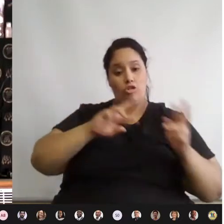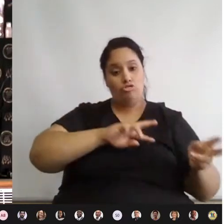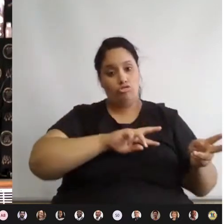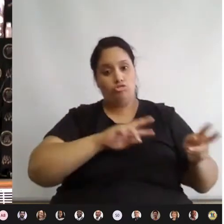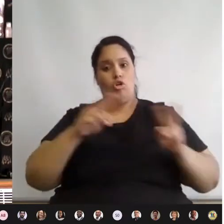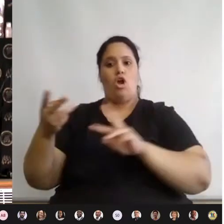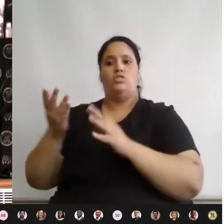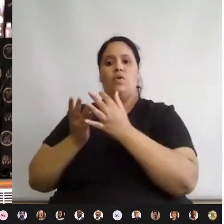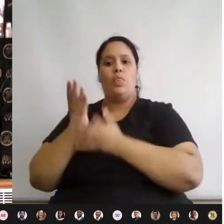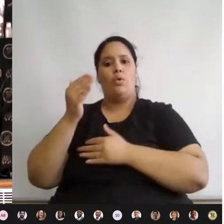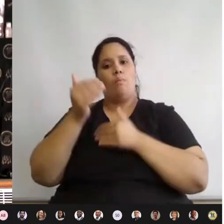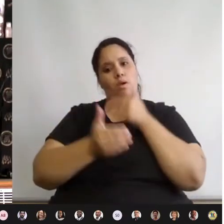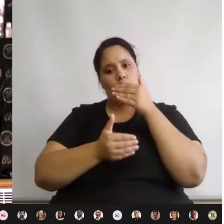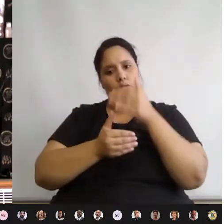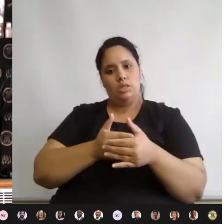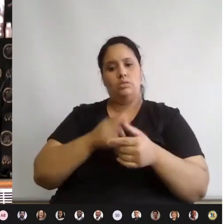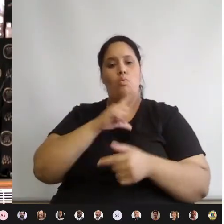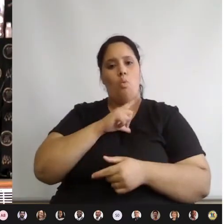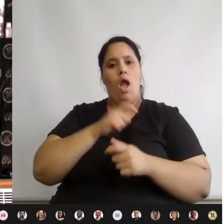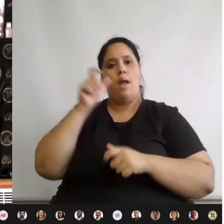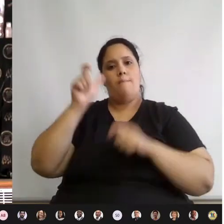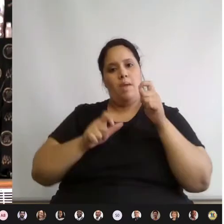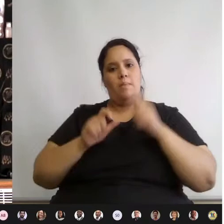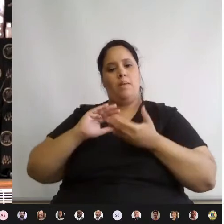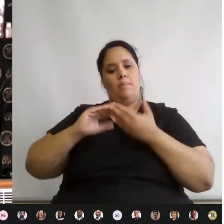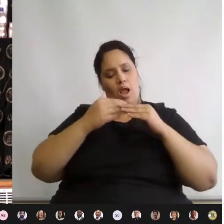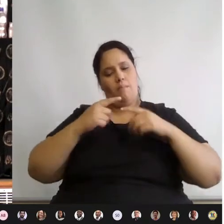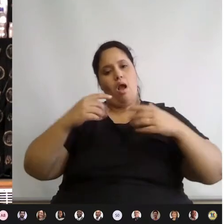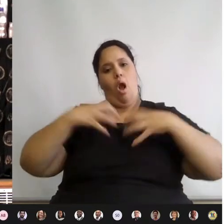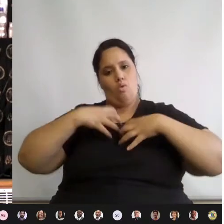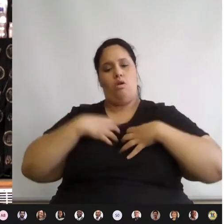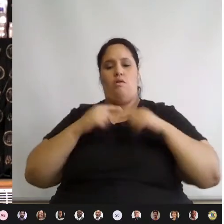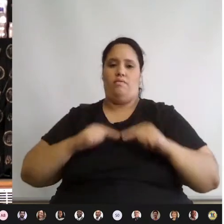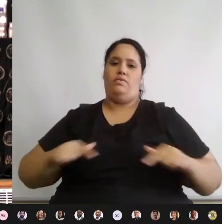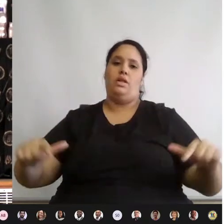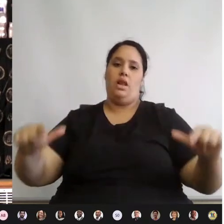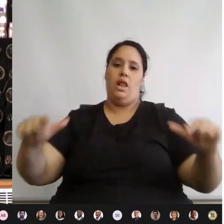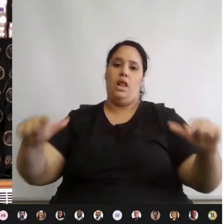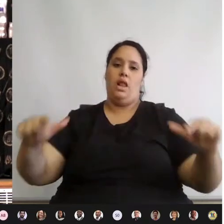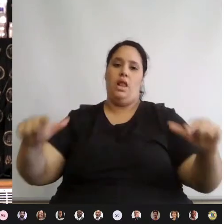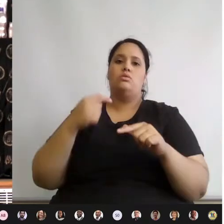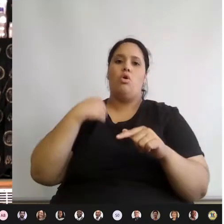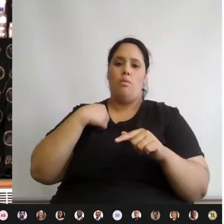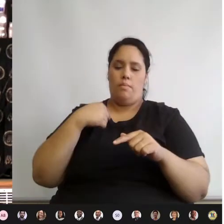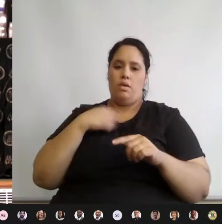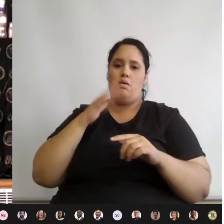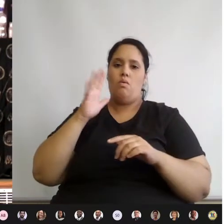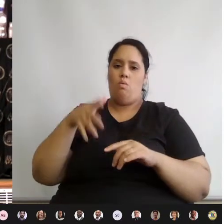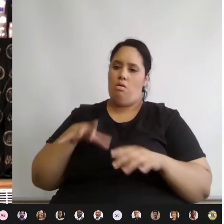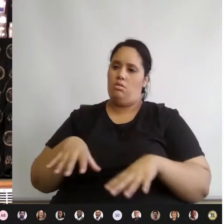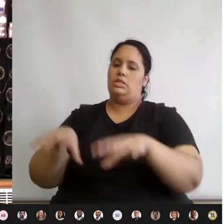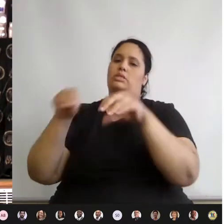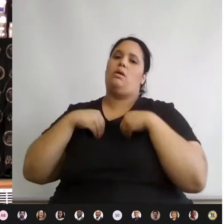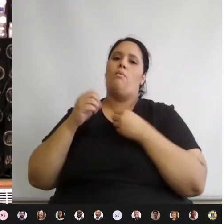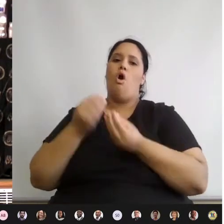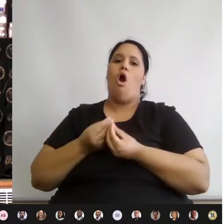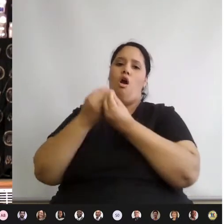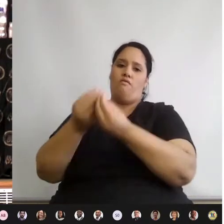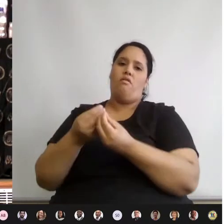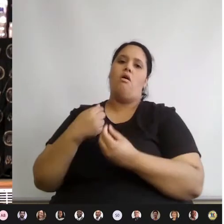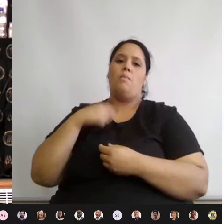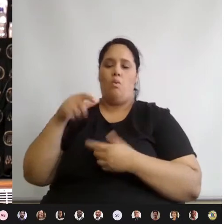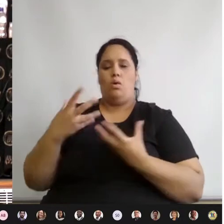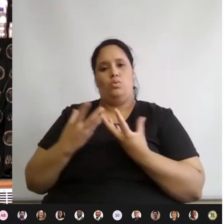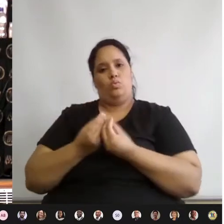through a process so people can become landowners in this region. And I absolutely take you up on that offer. I will do that, and